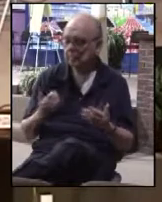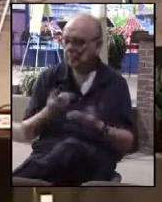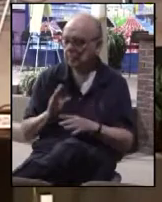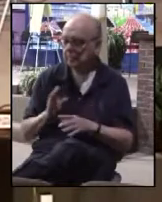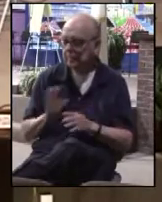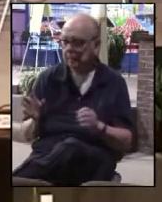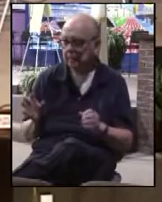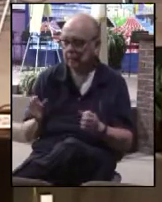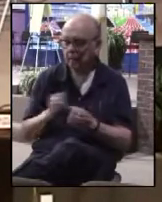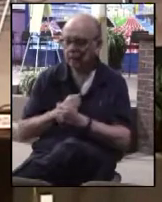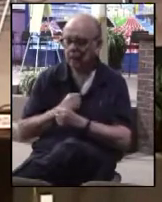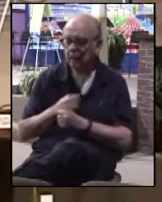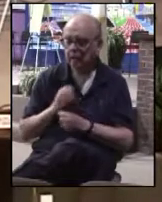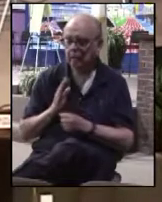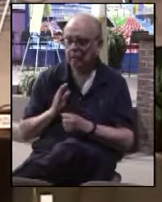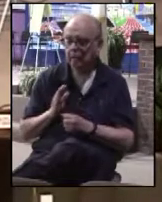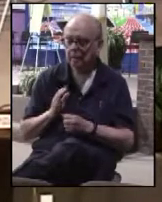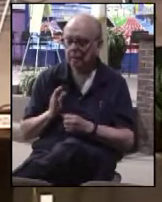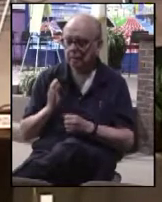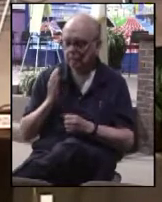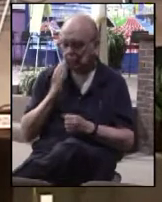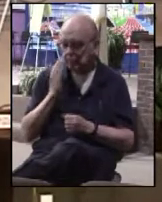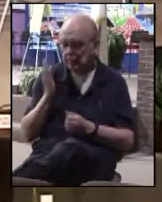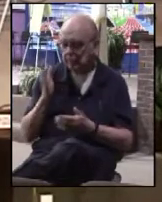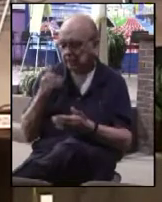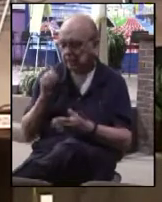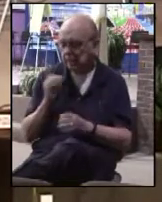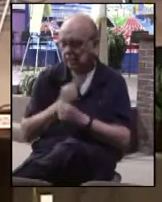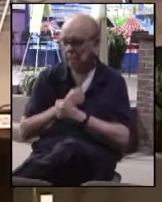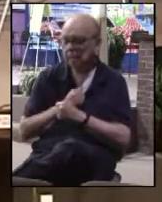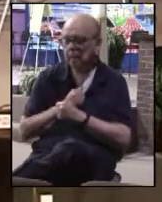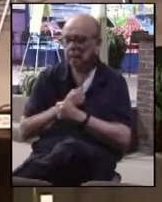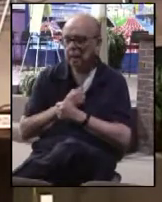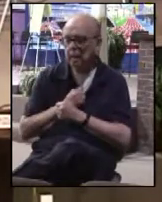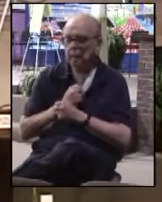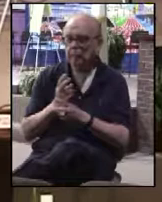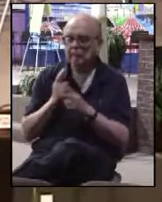how much God loves us we want to know that God loves us and we want to hoard it